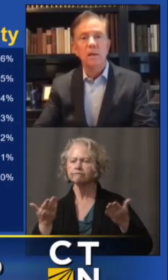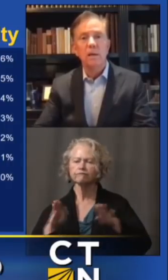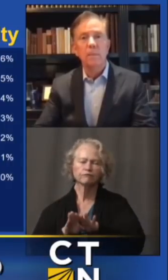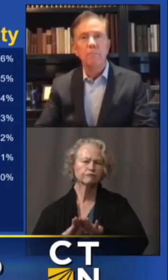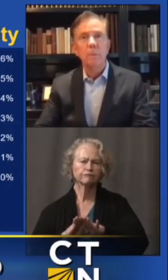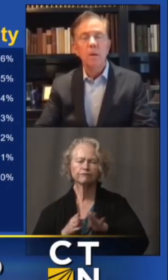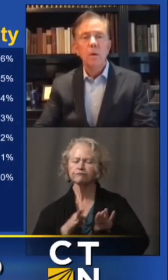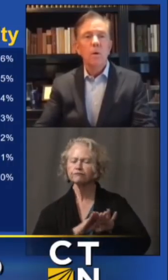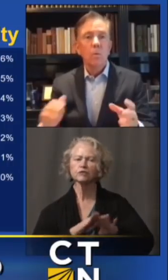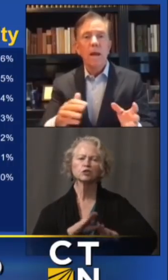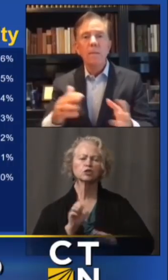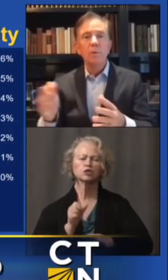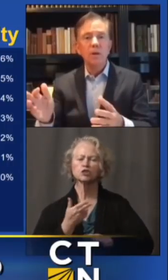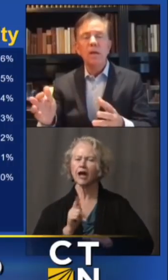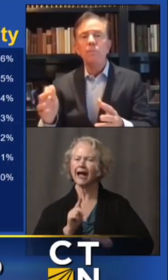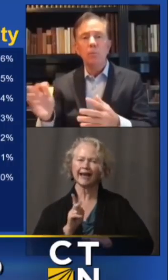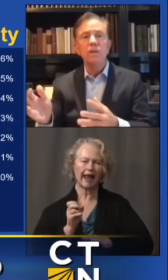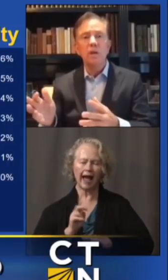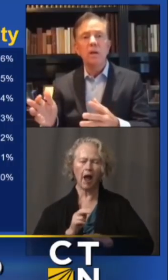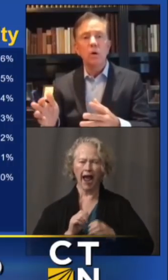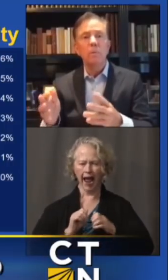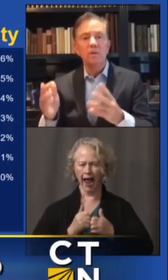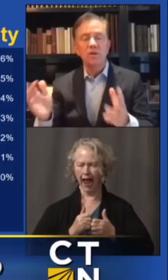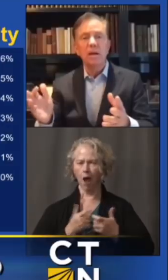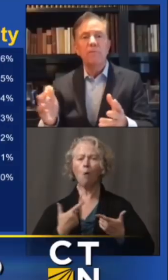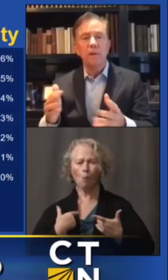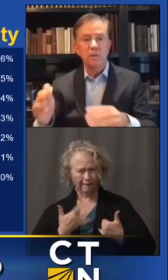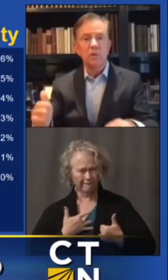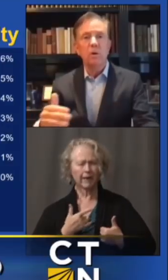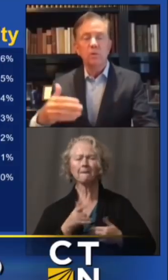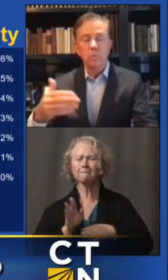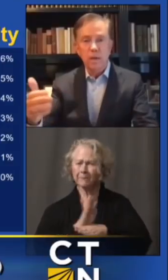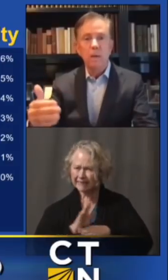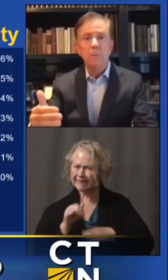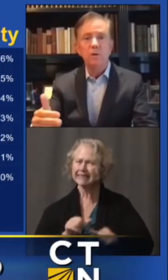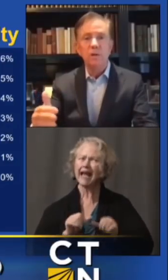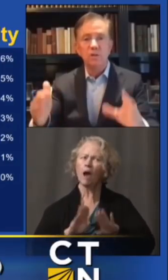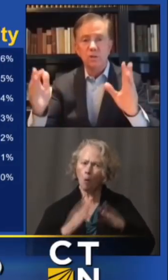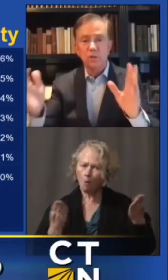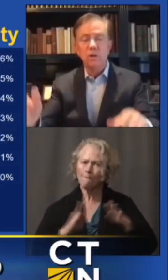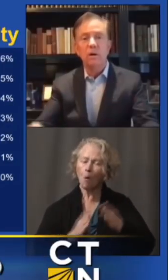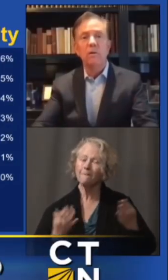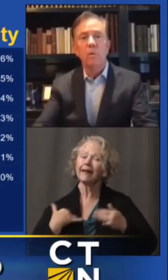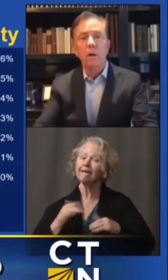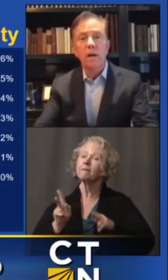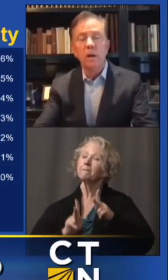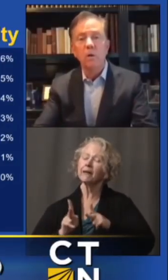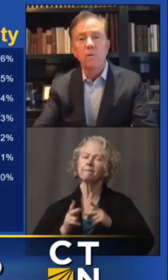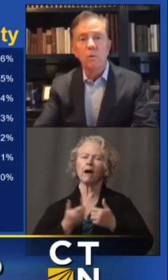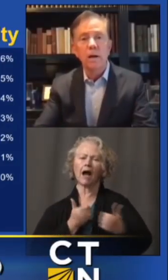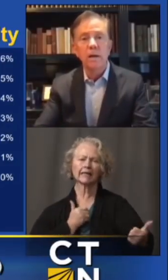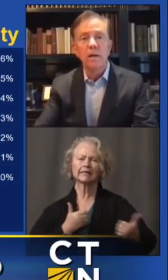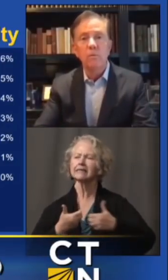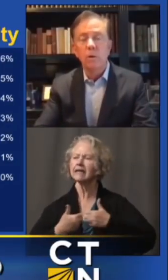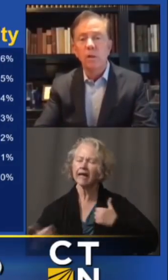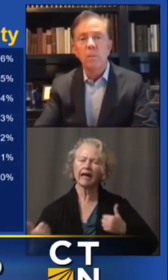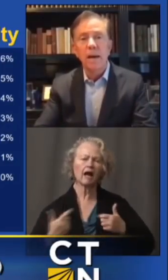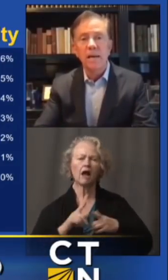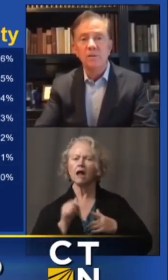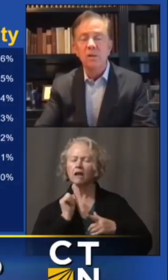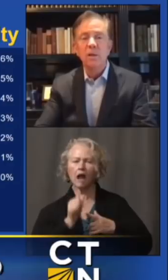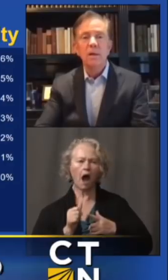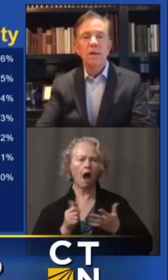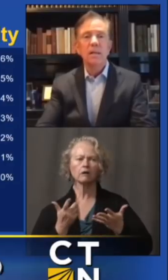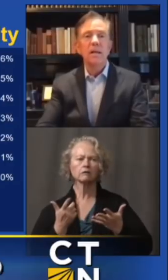that we're able to keep retail open safely as long as we keep our distance, avoid any overcrowding, and wearing the